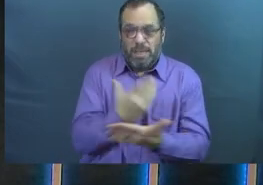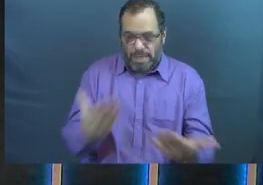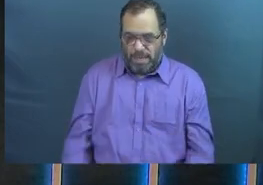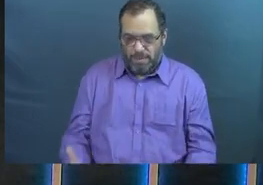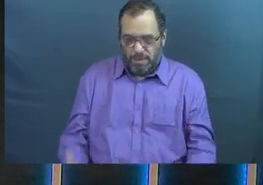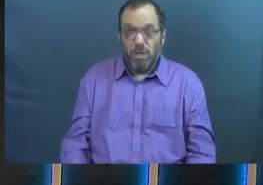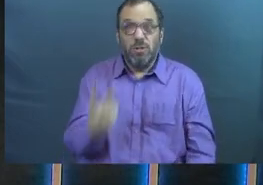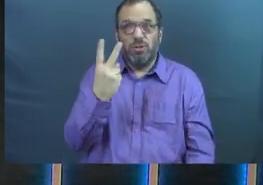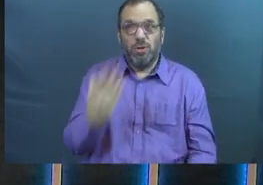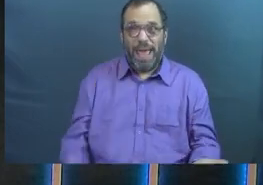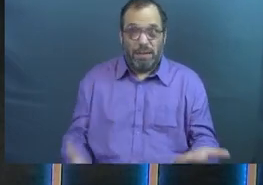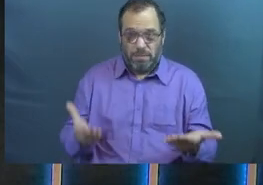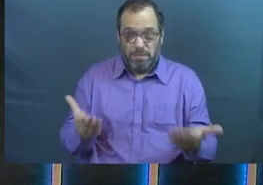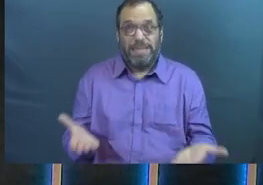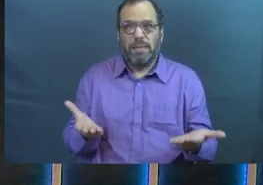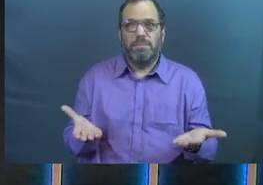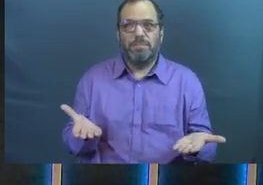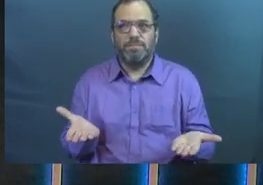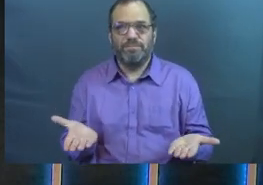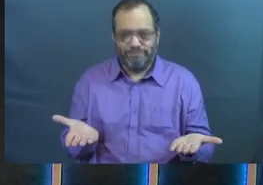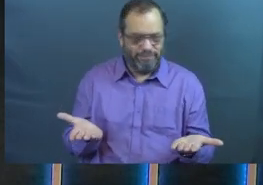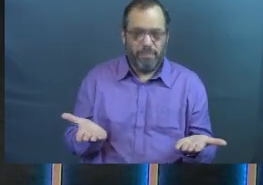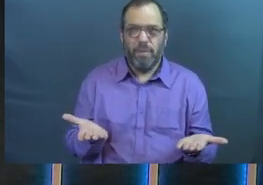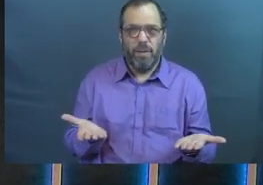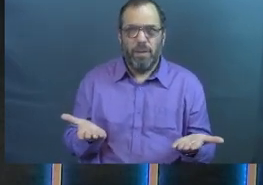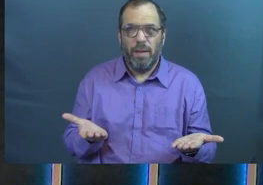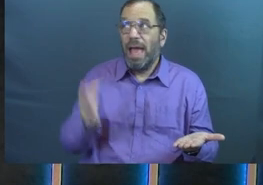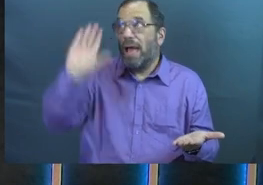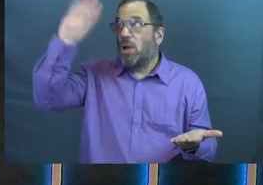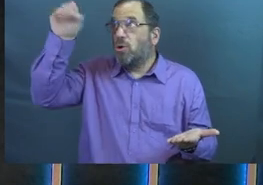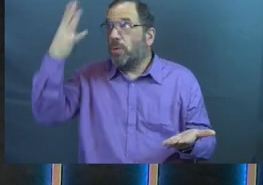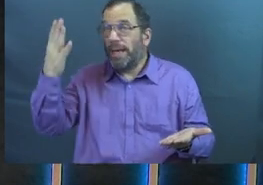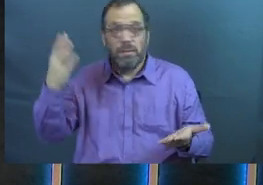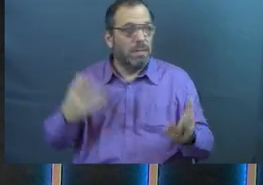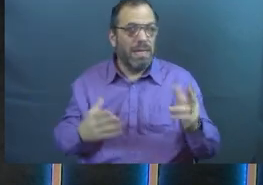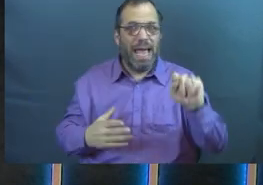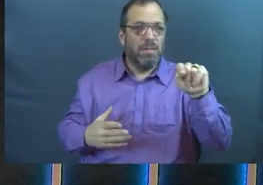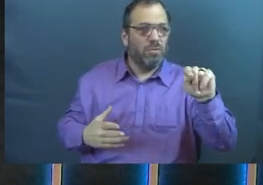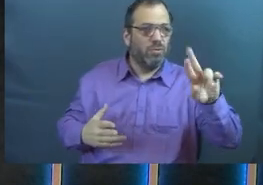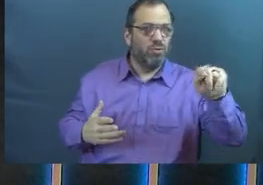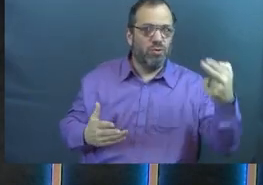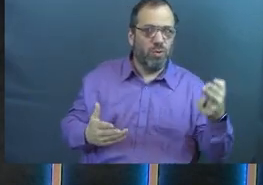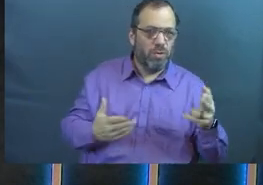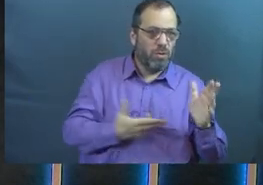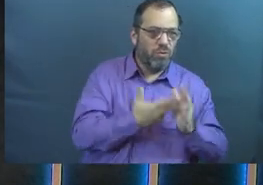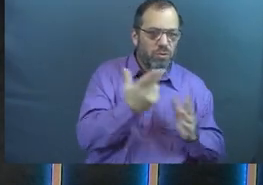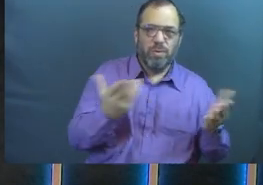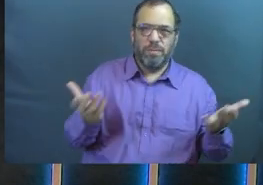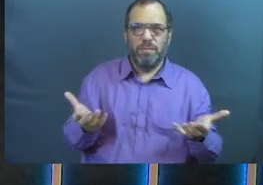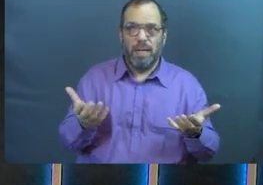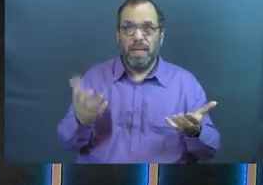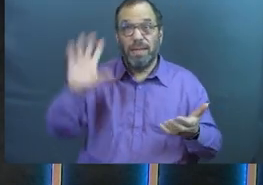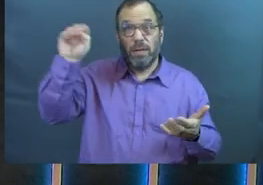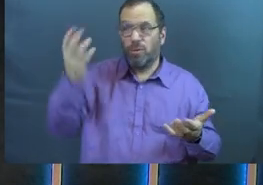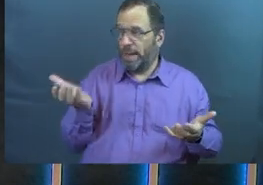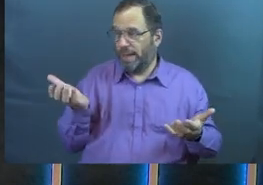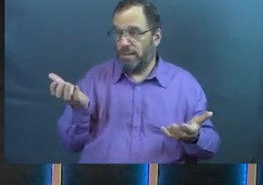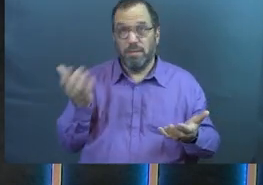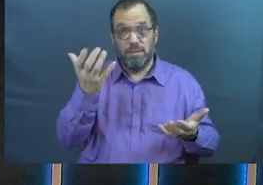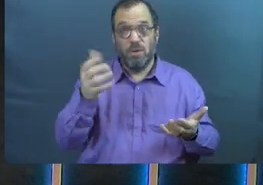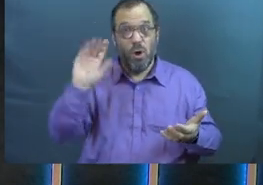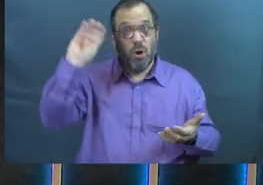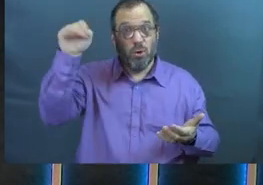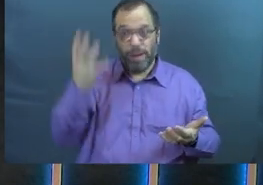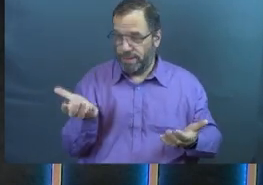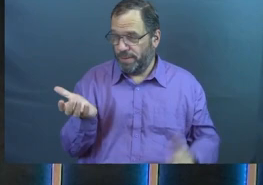always two-handed. Can I just tell you that? It is grace and it is truth. And there is grace for you on the one